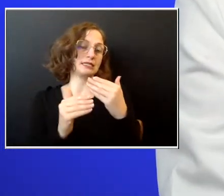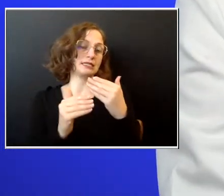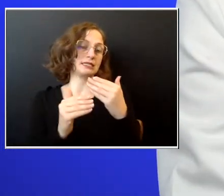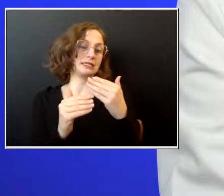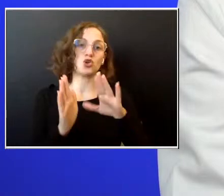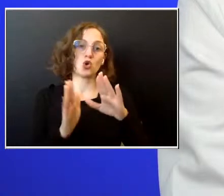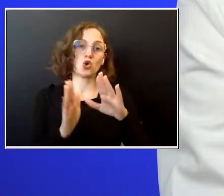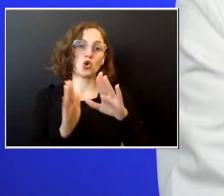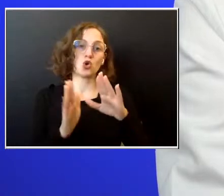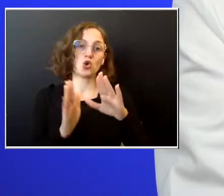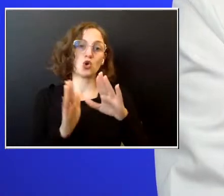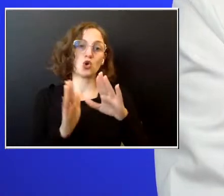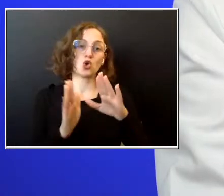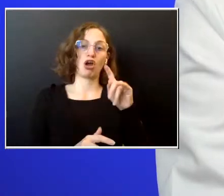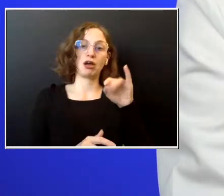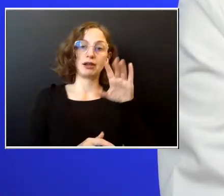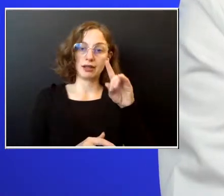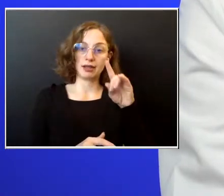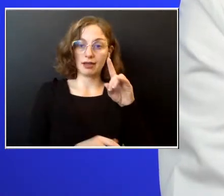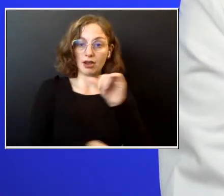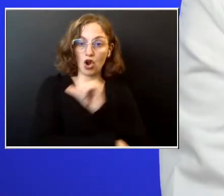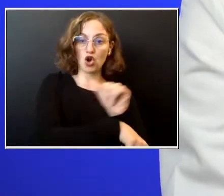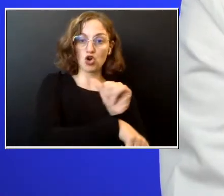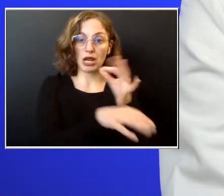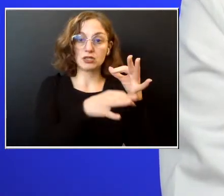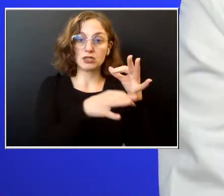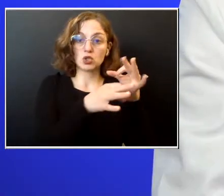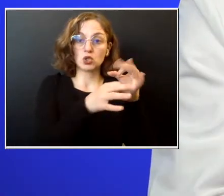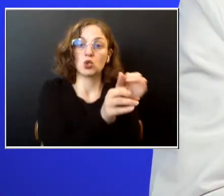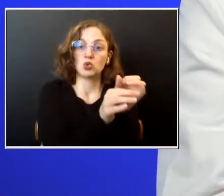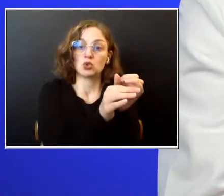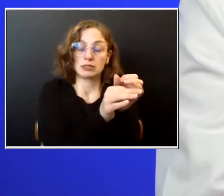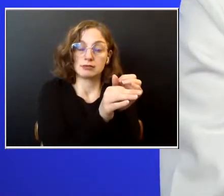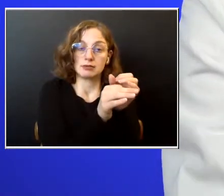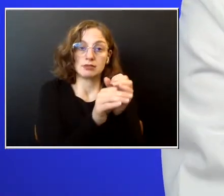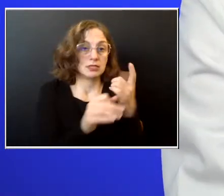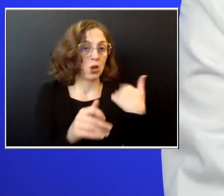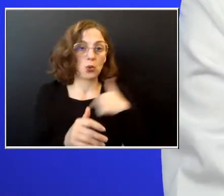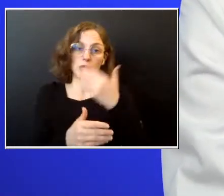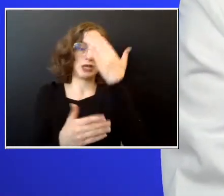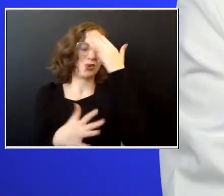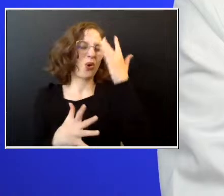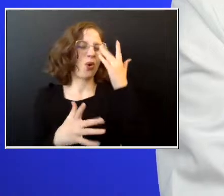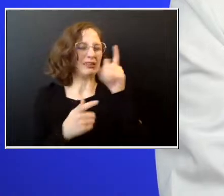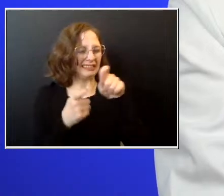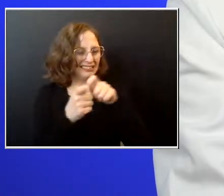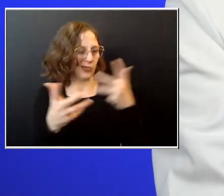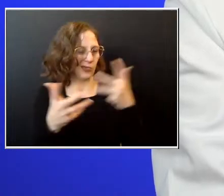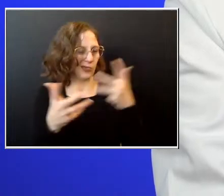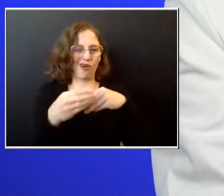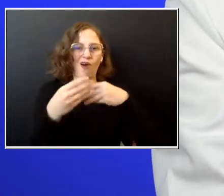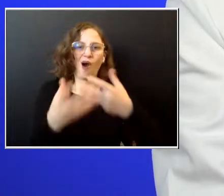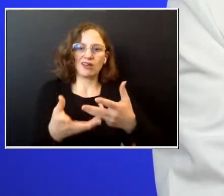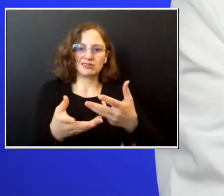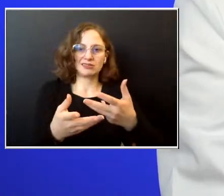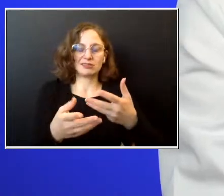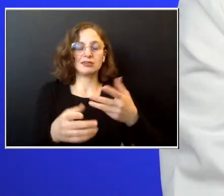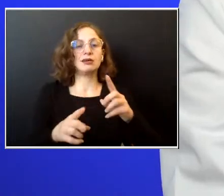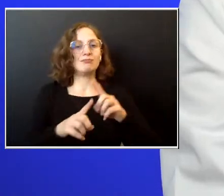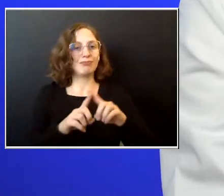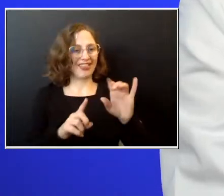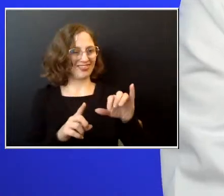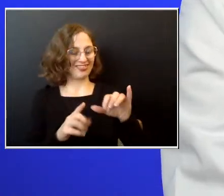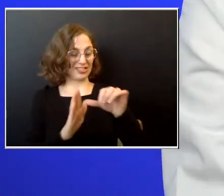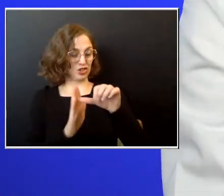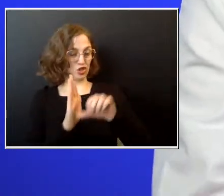the etiology, what exactly causes it. But this provides extra blood flow so that by the time those carotid arteries have